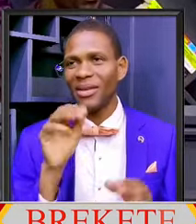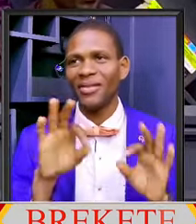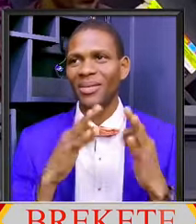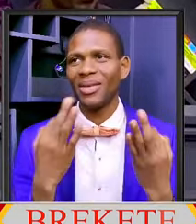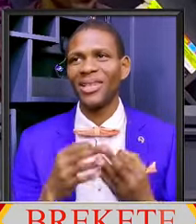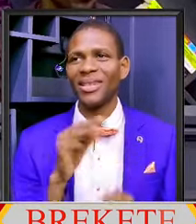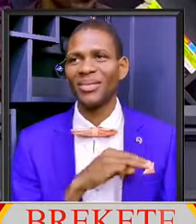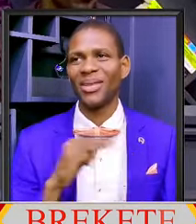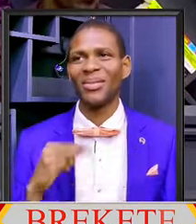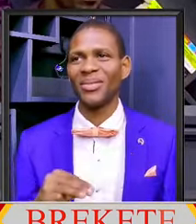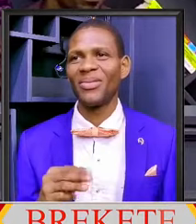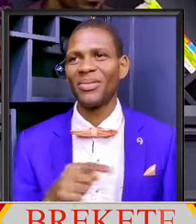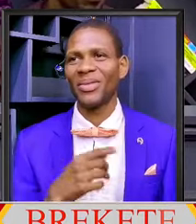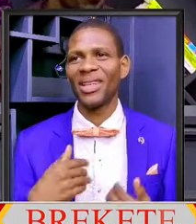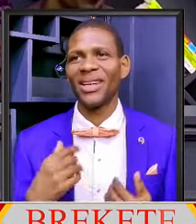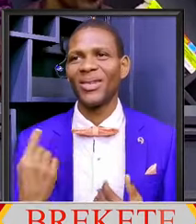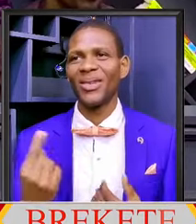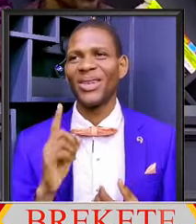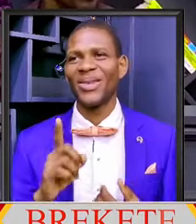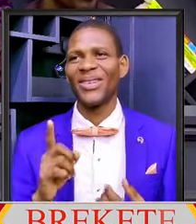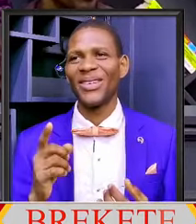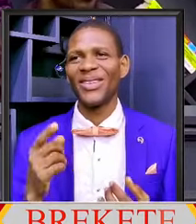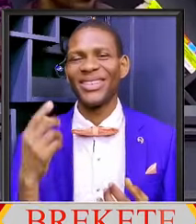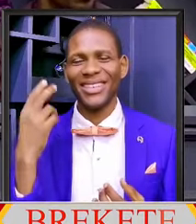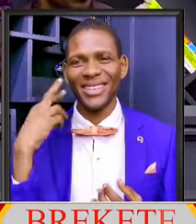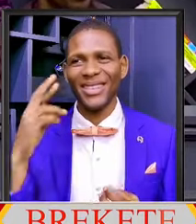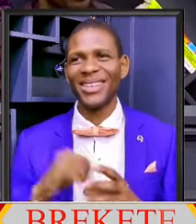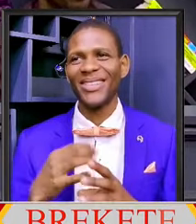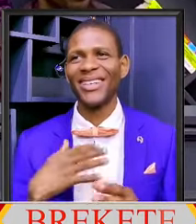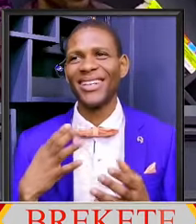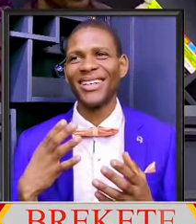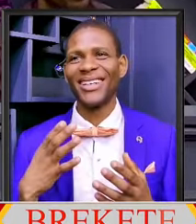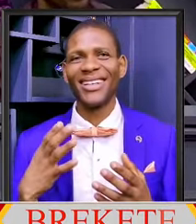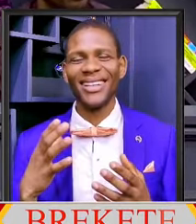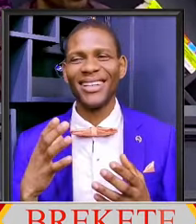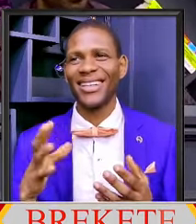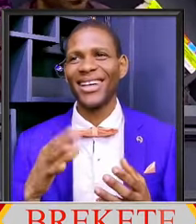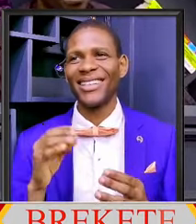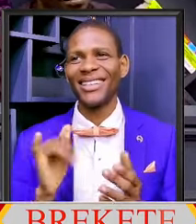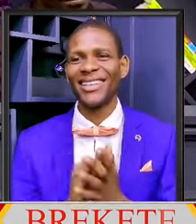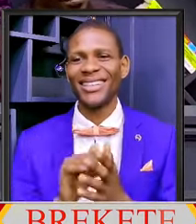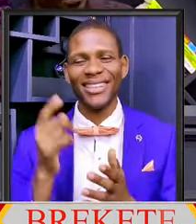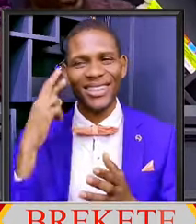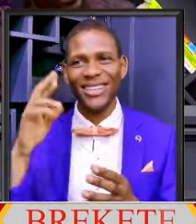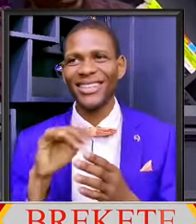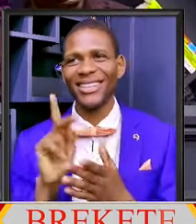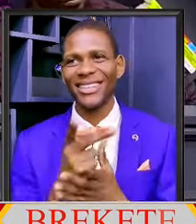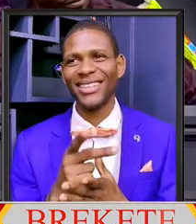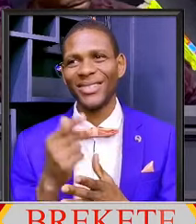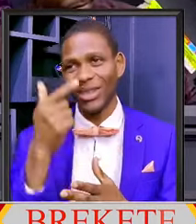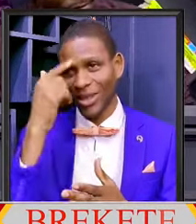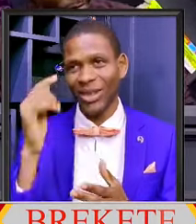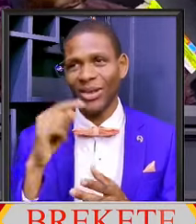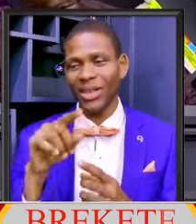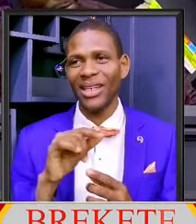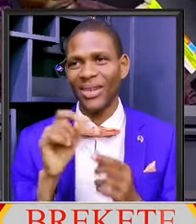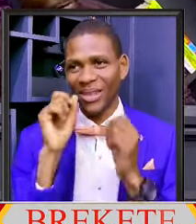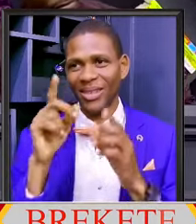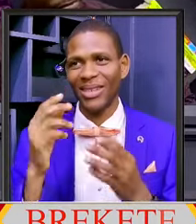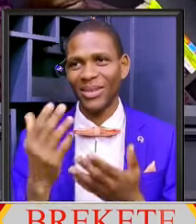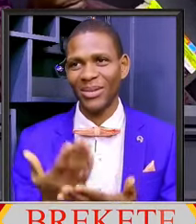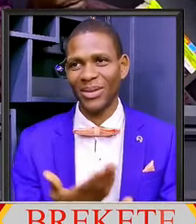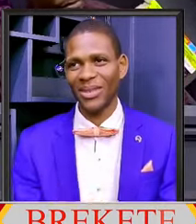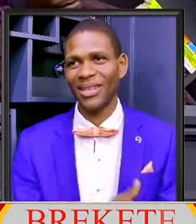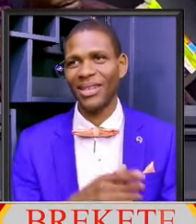member. We have only one radio in my house, and that radio is in the kitchen. Because when I wake up in the